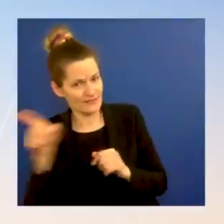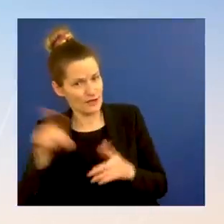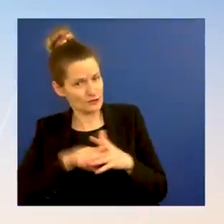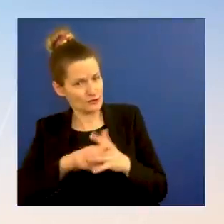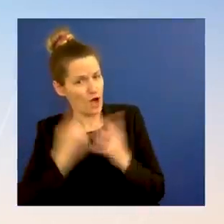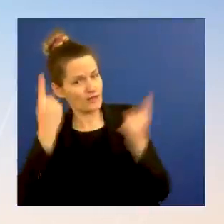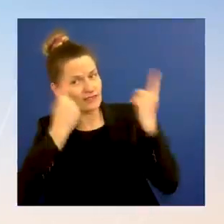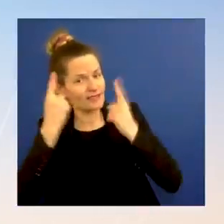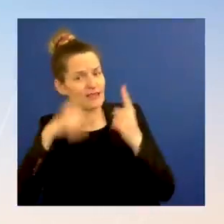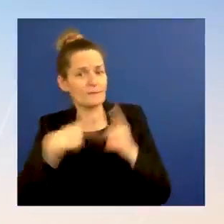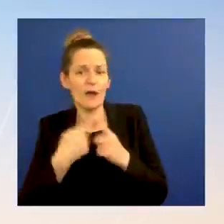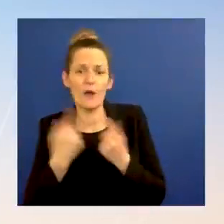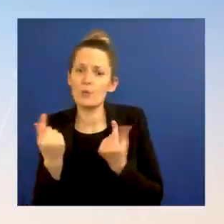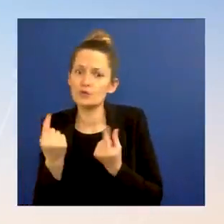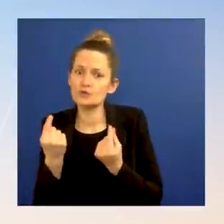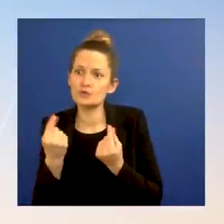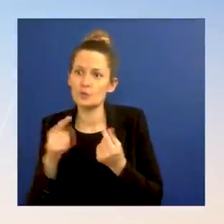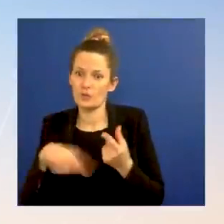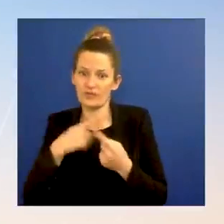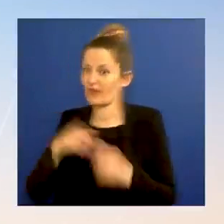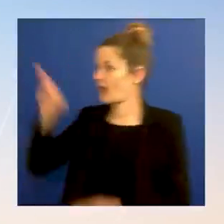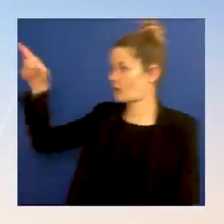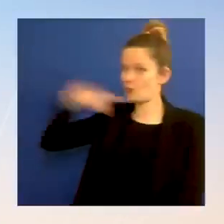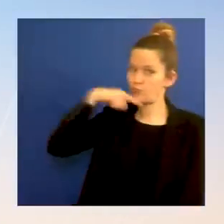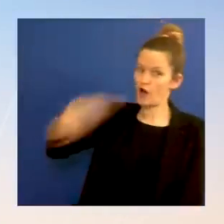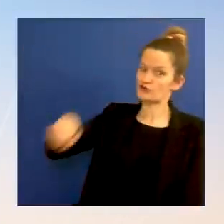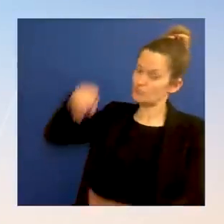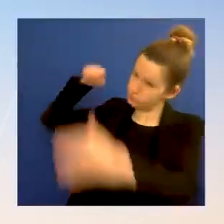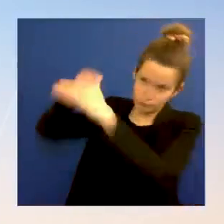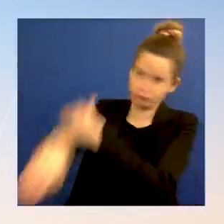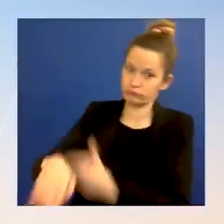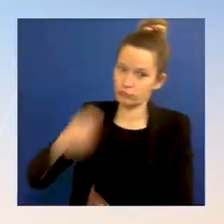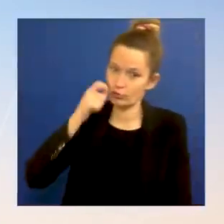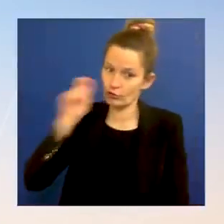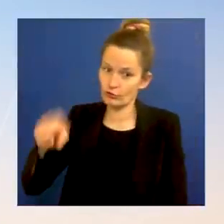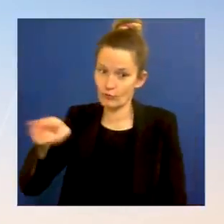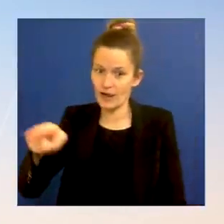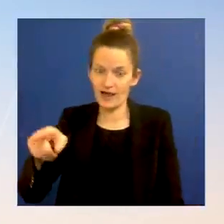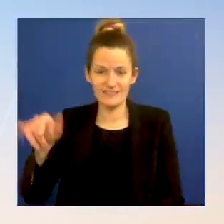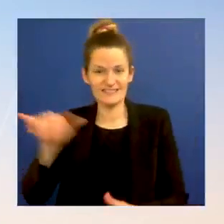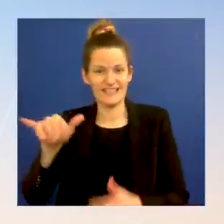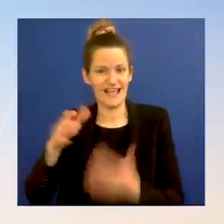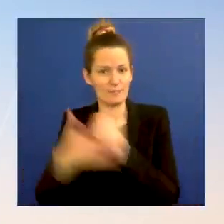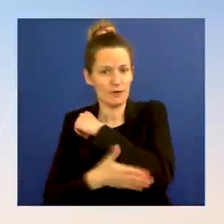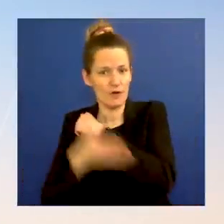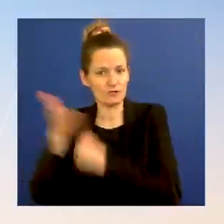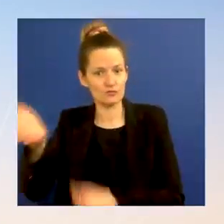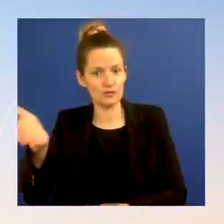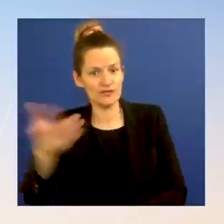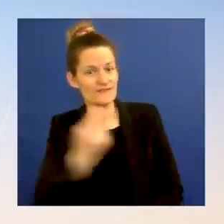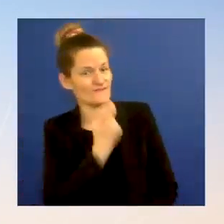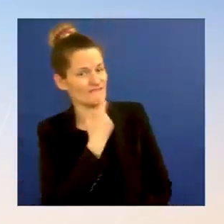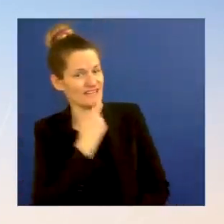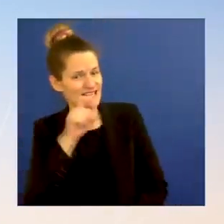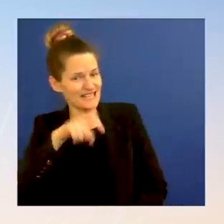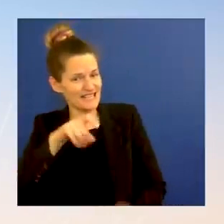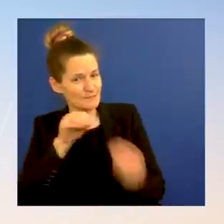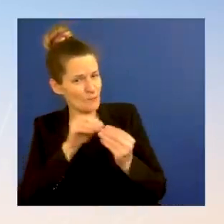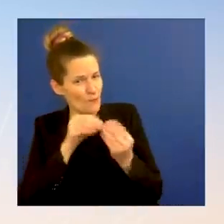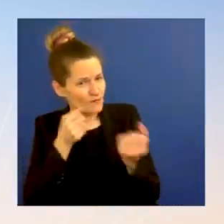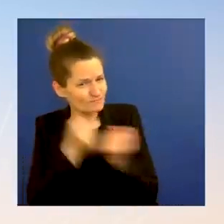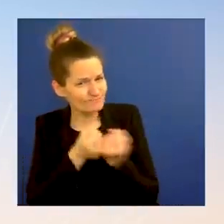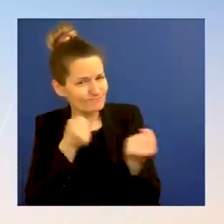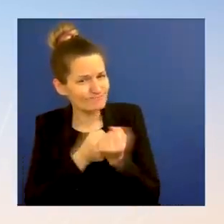security guarantees? Do they need more security guarantees than Ukraine got? And what is the U.S. willing to provide? Well, without getting ahead